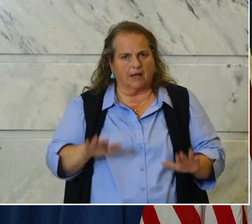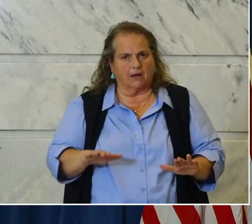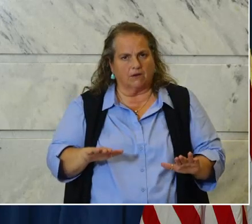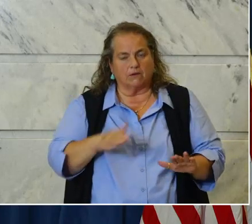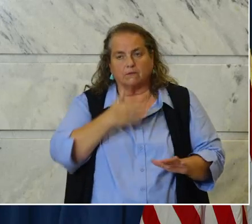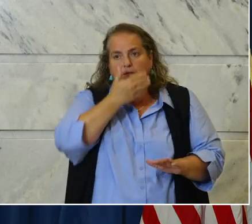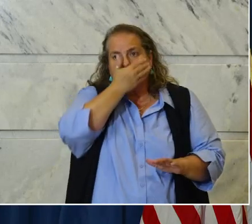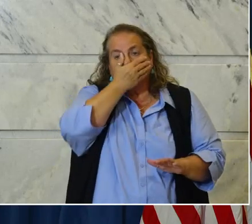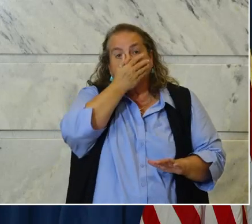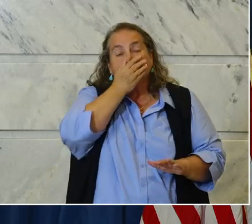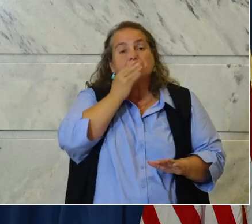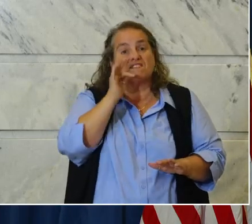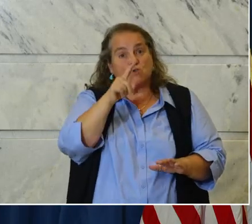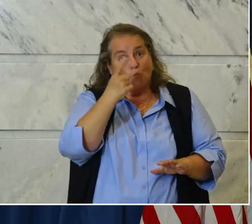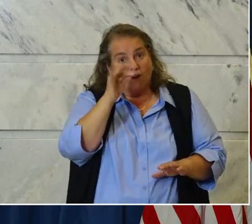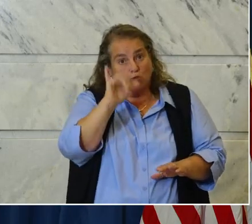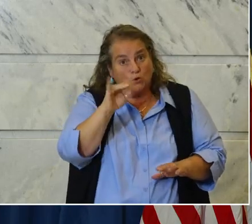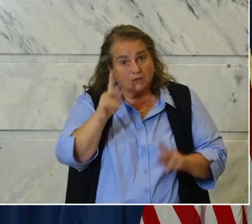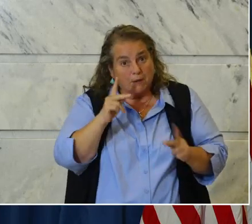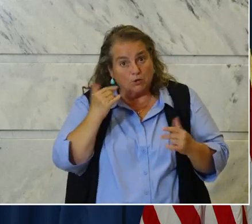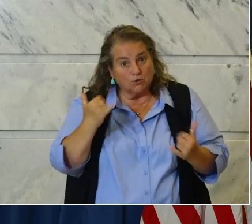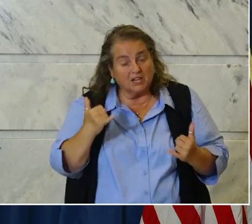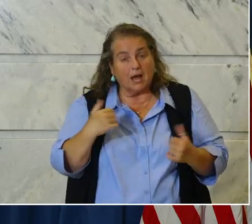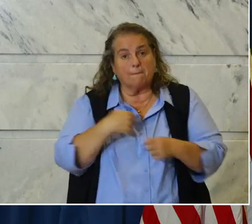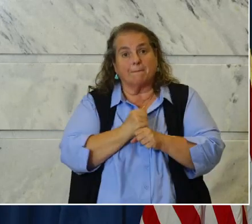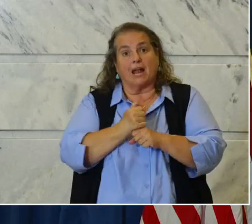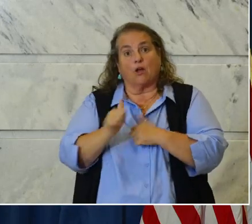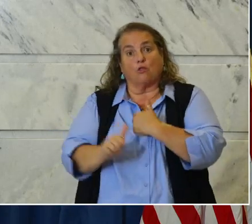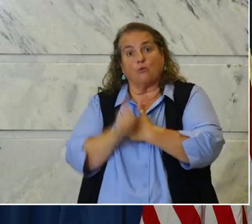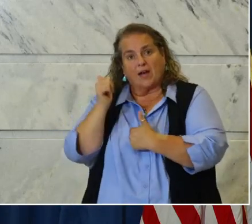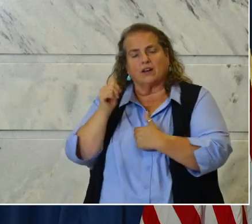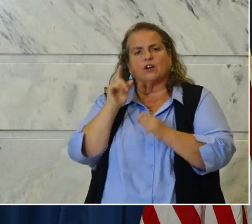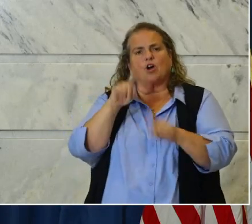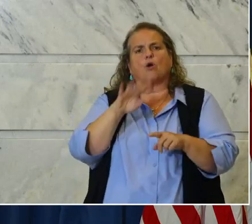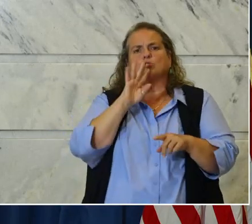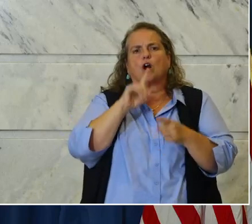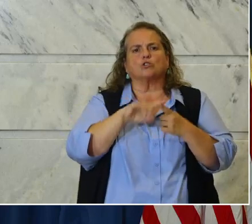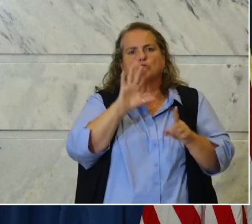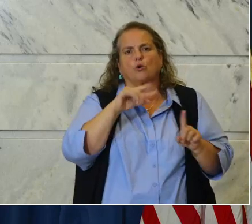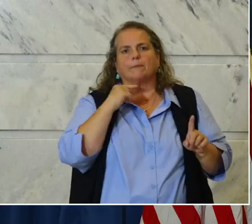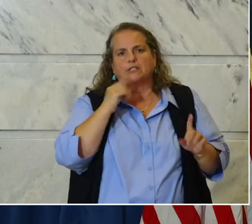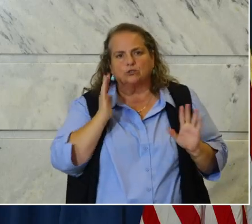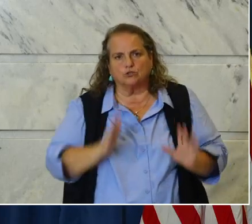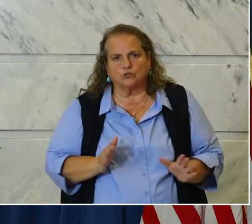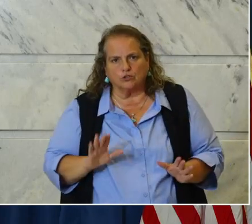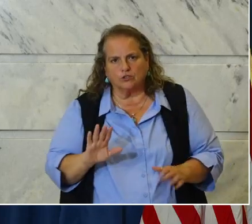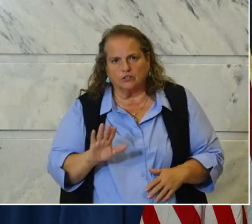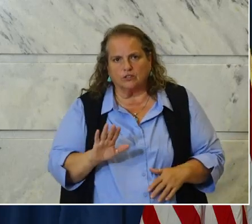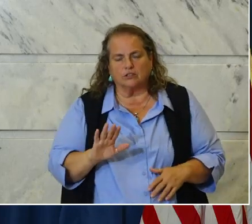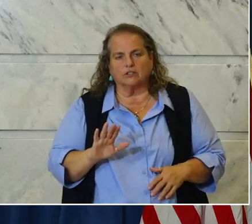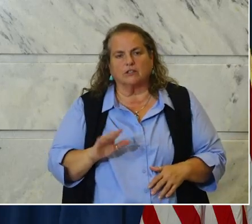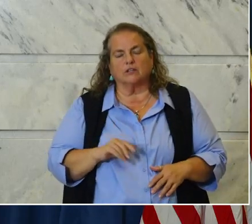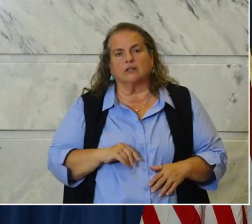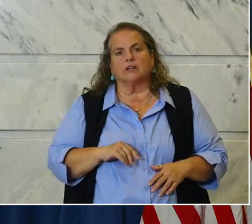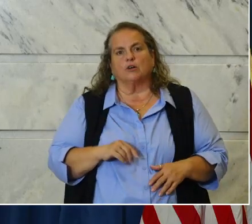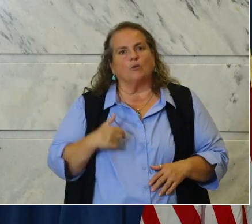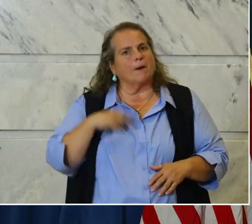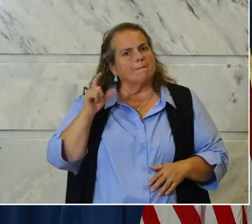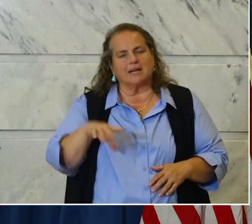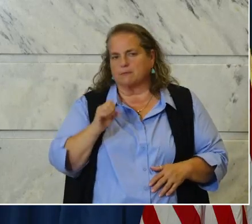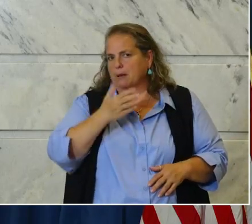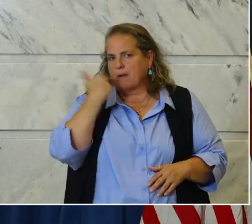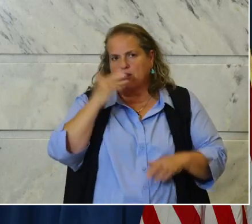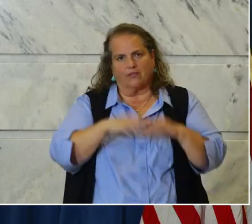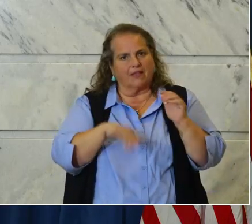If you're one of those people today that made one of those threats, go talk to your minister. We got to be better than that. There's